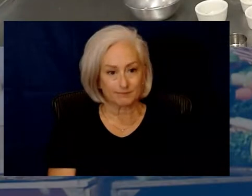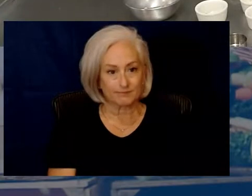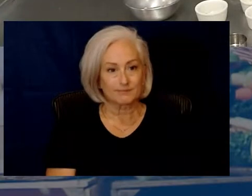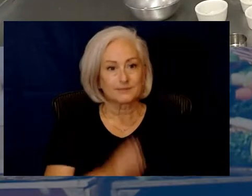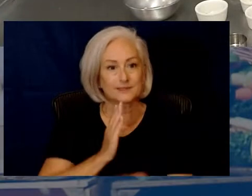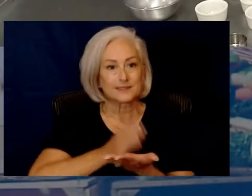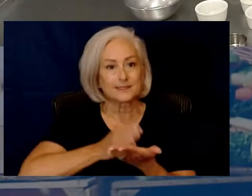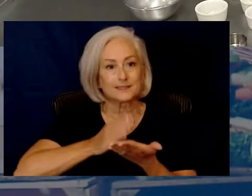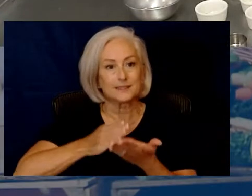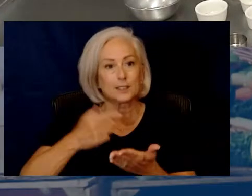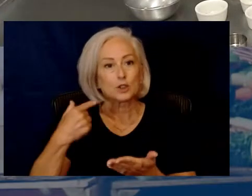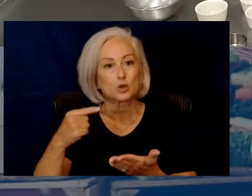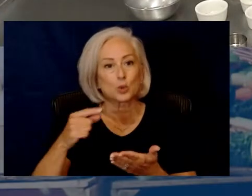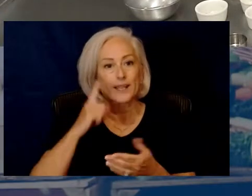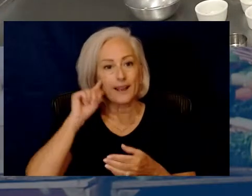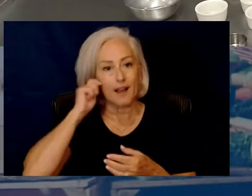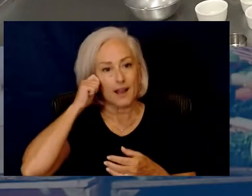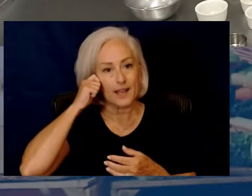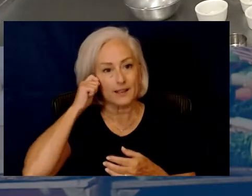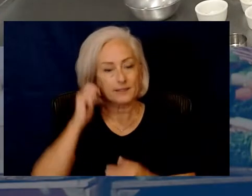onion.